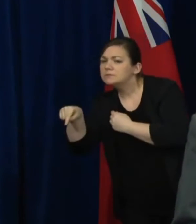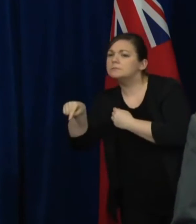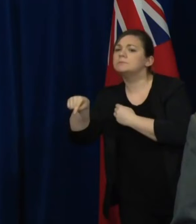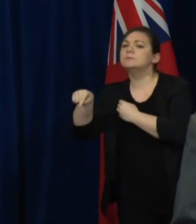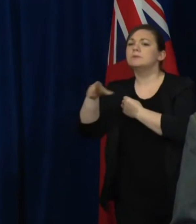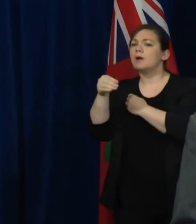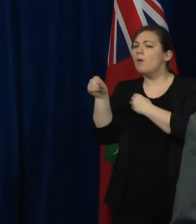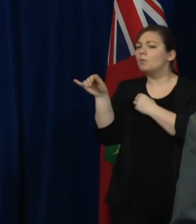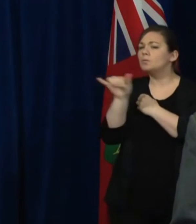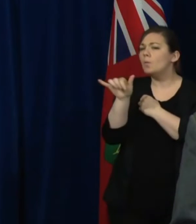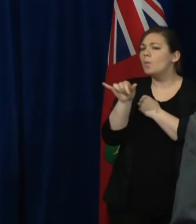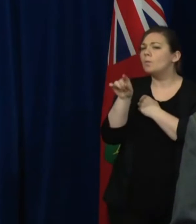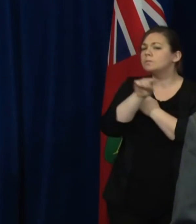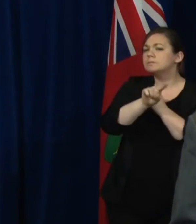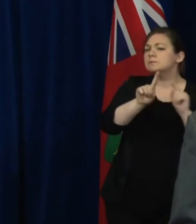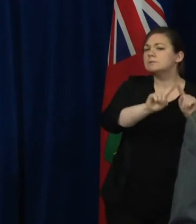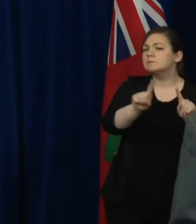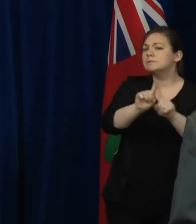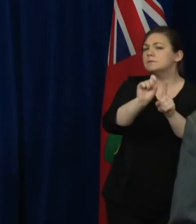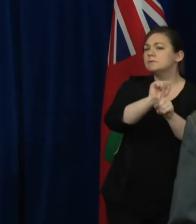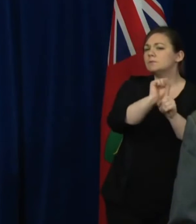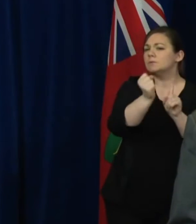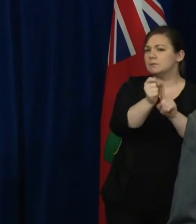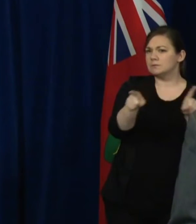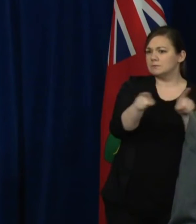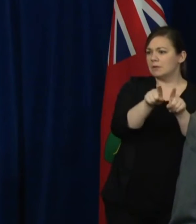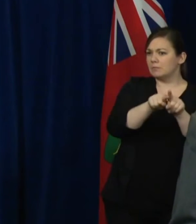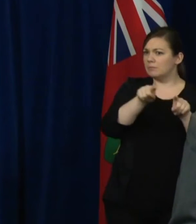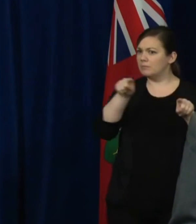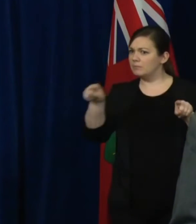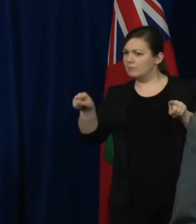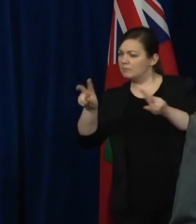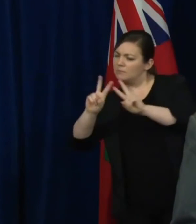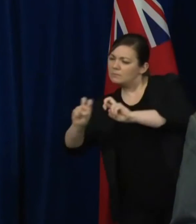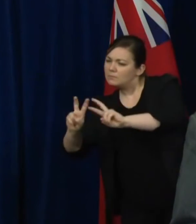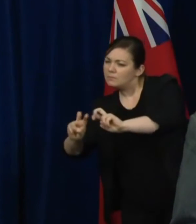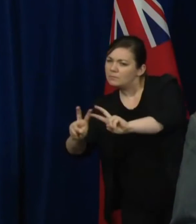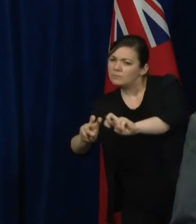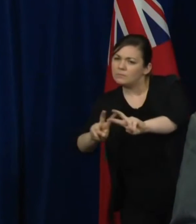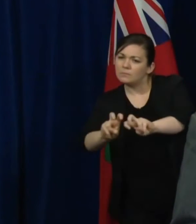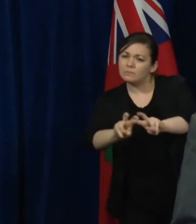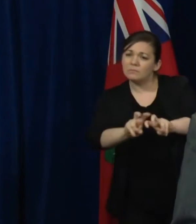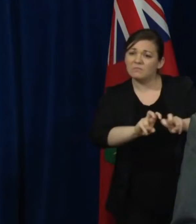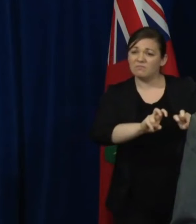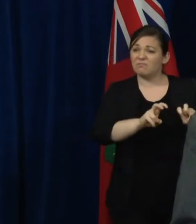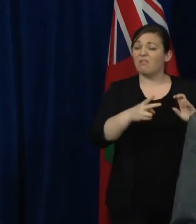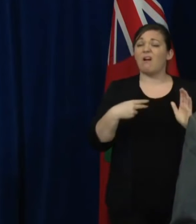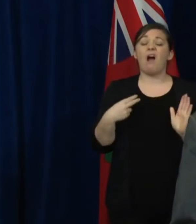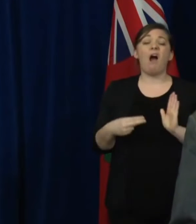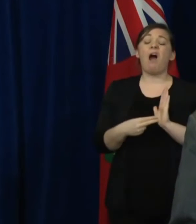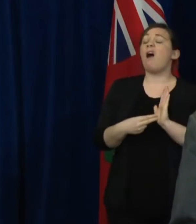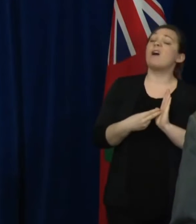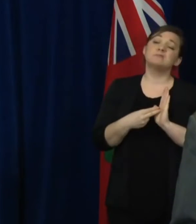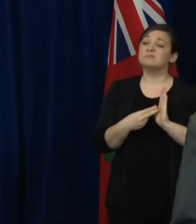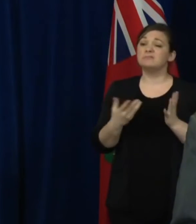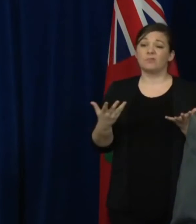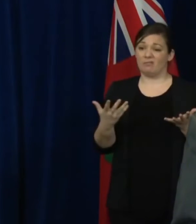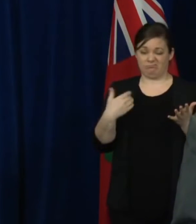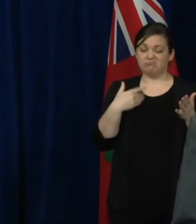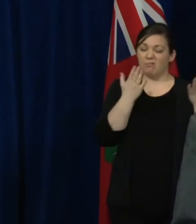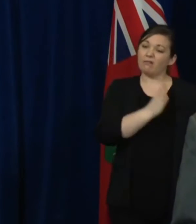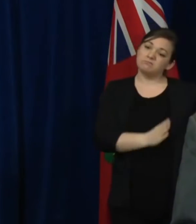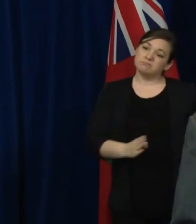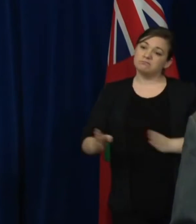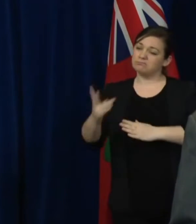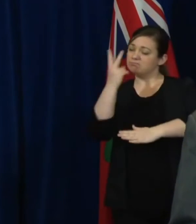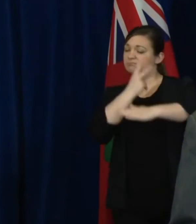other sorts of scenarios like this. But the truth is, we do our very best to put together projections, but things are